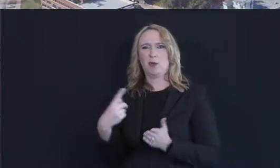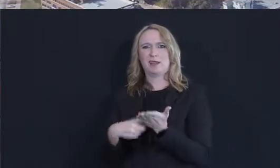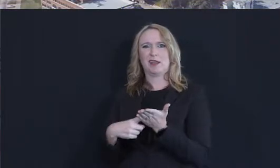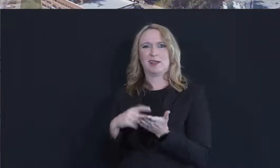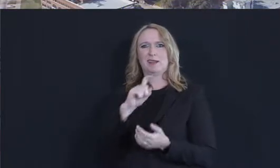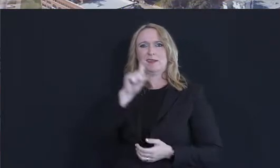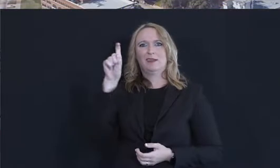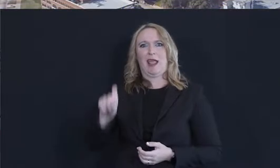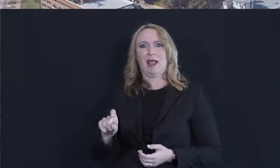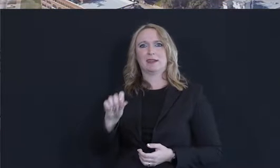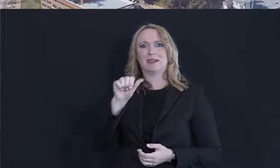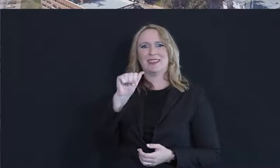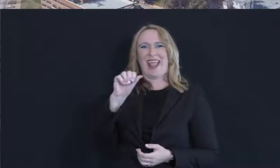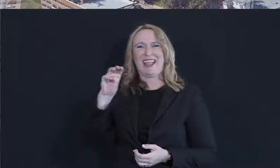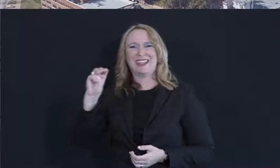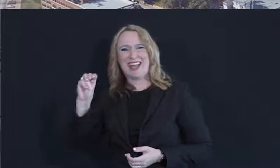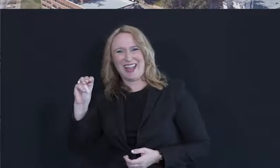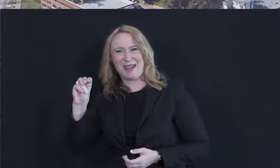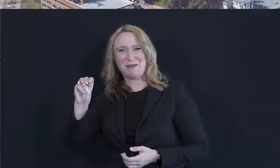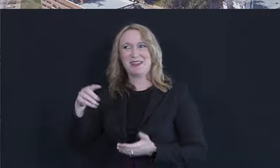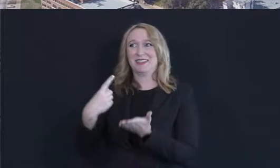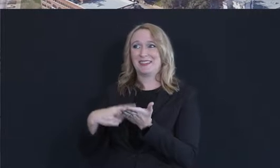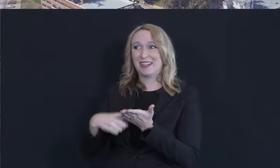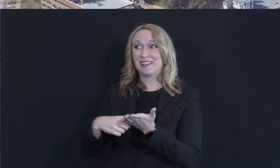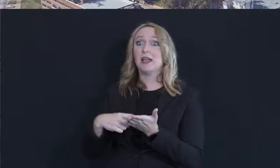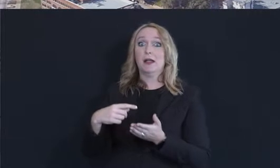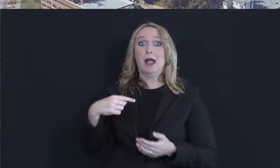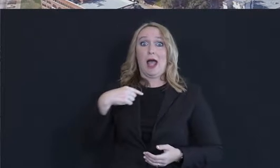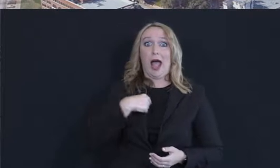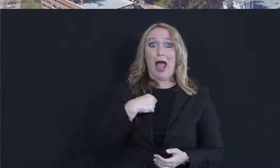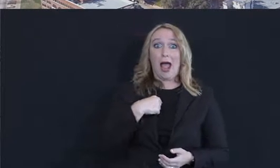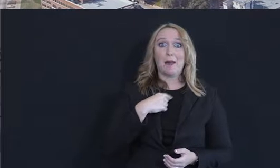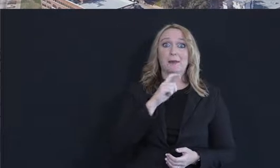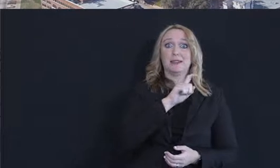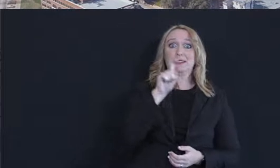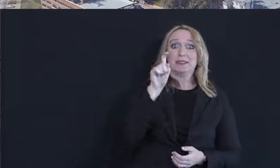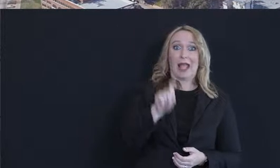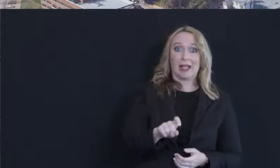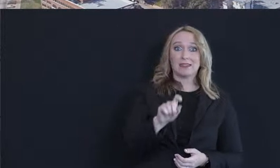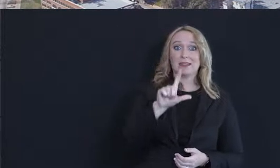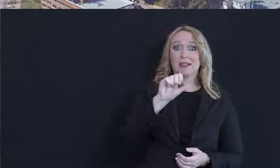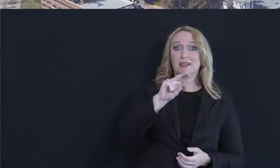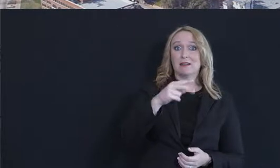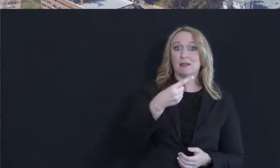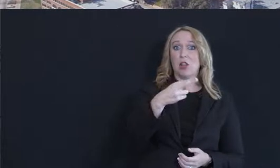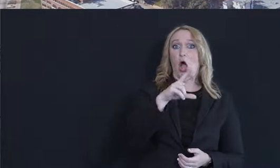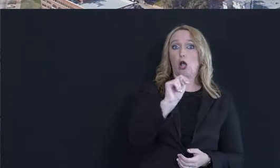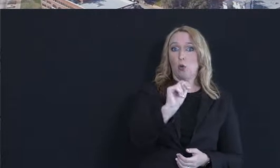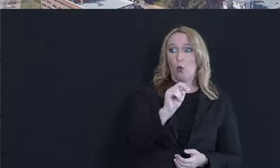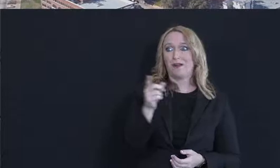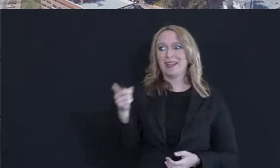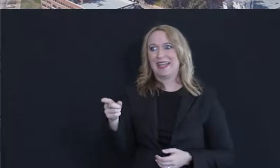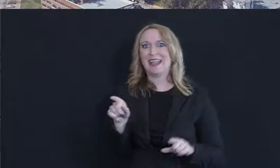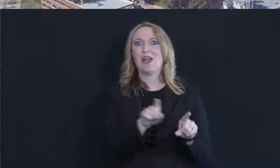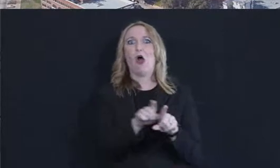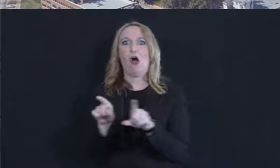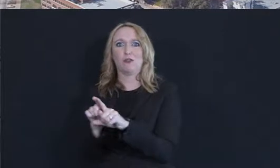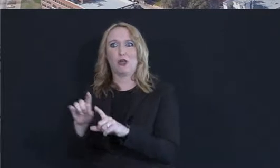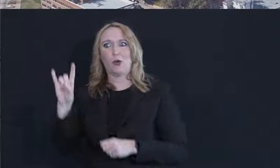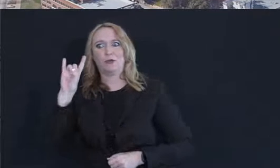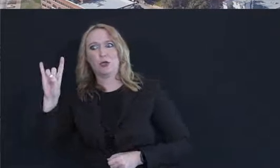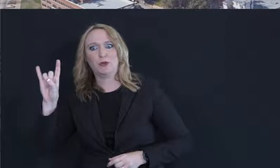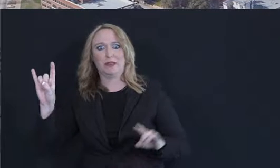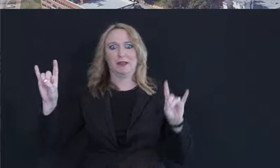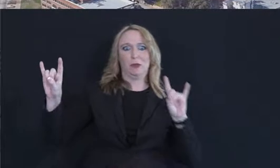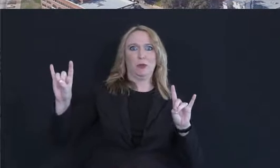yes two Longhorns Aggies talking about Texas A M and bragging about Texas A M and we really were focused on what the